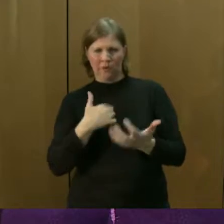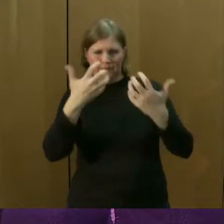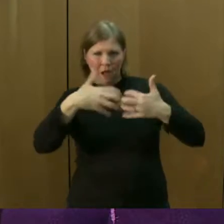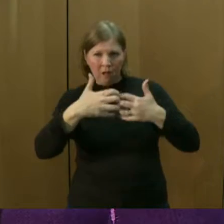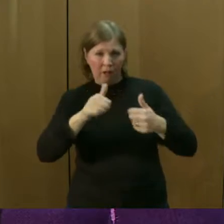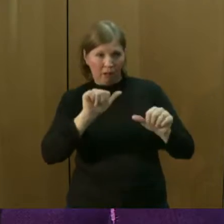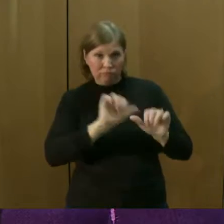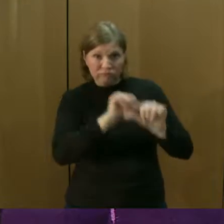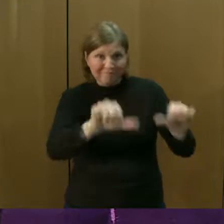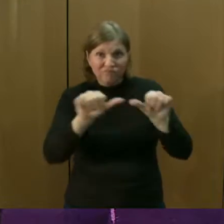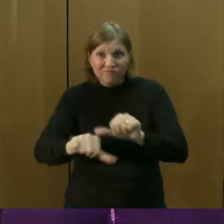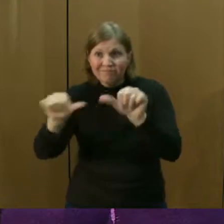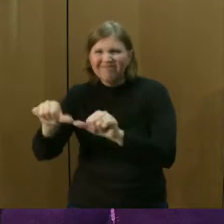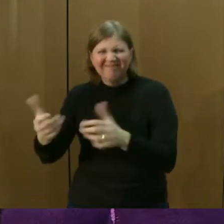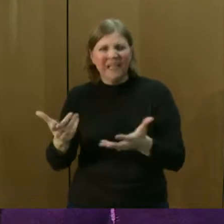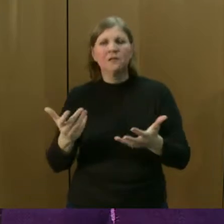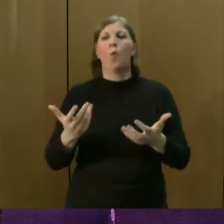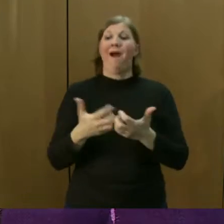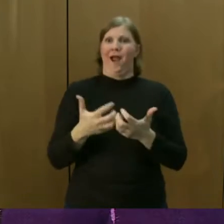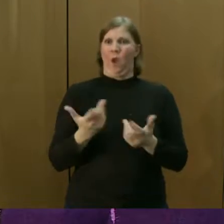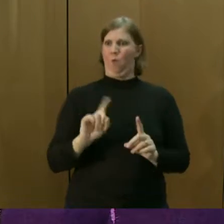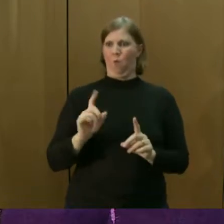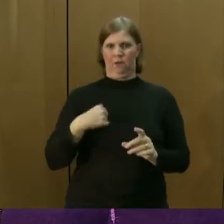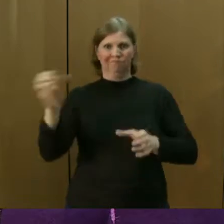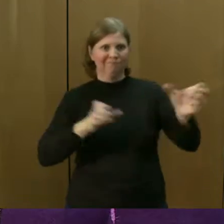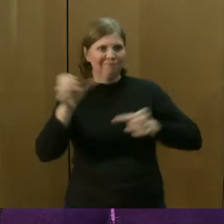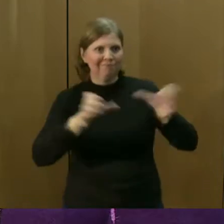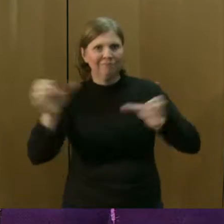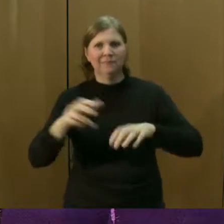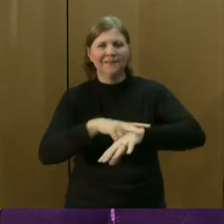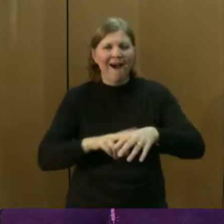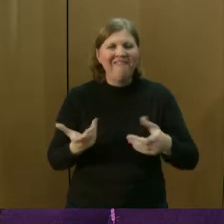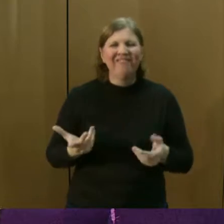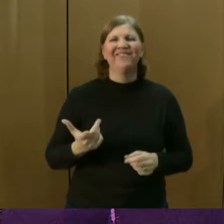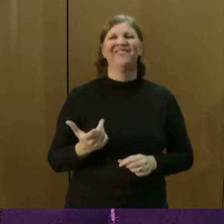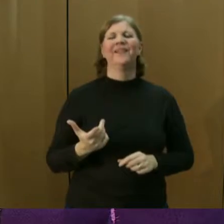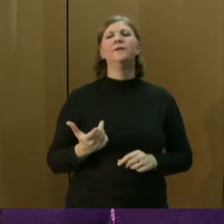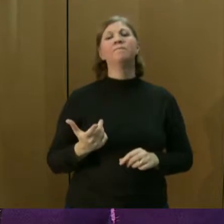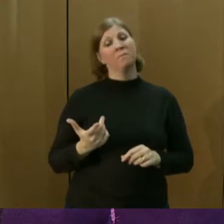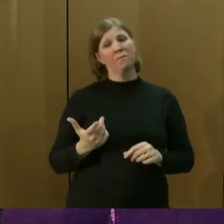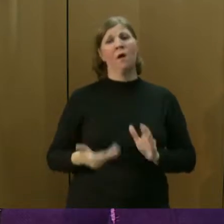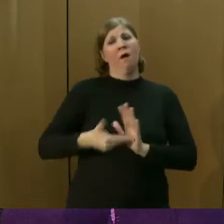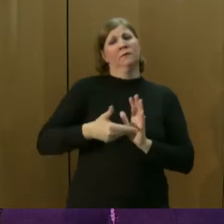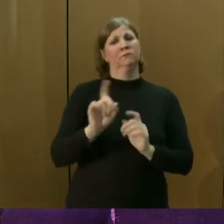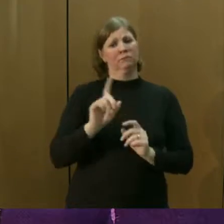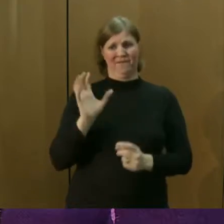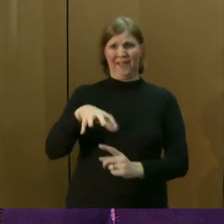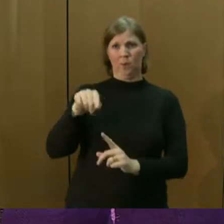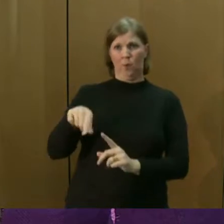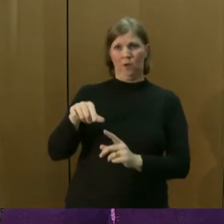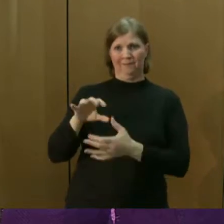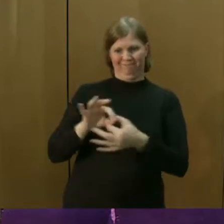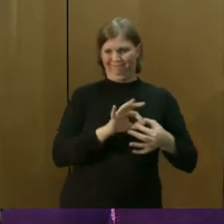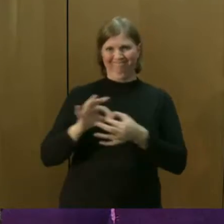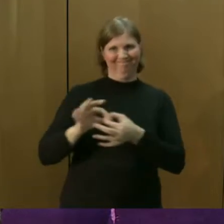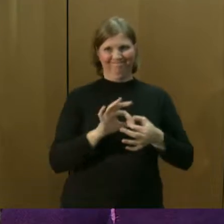specifications, the recruitment and the supervision of staff, and the relationship that we, the venue, have with the performers who